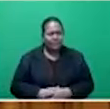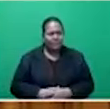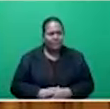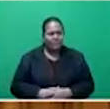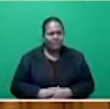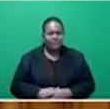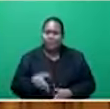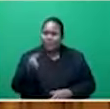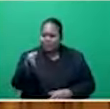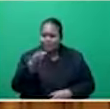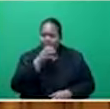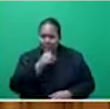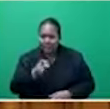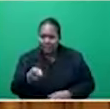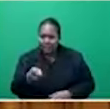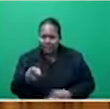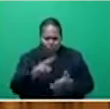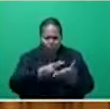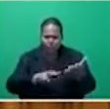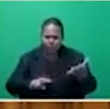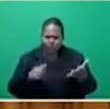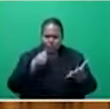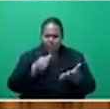man is reading an anonymous